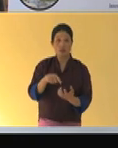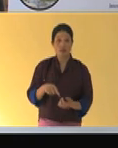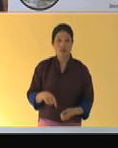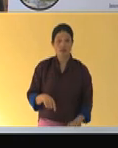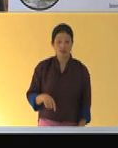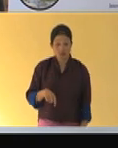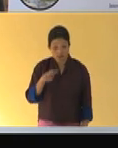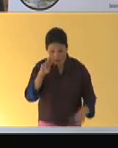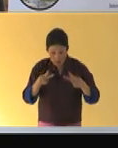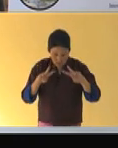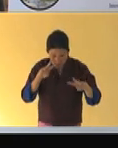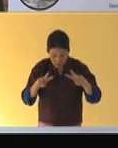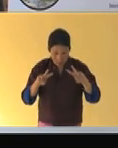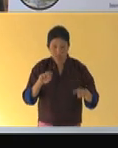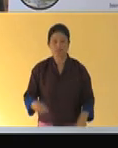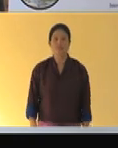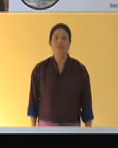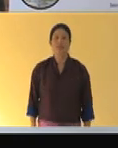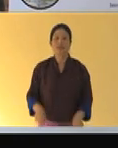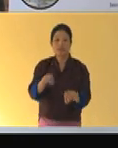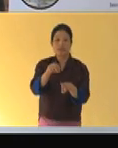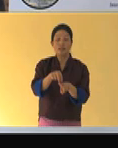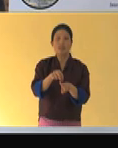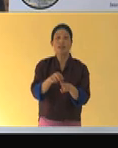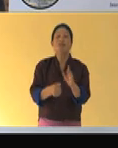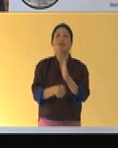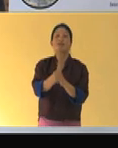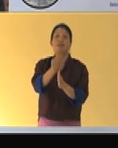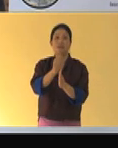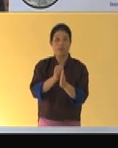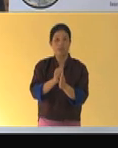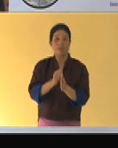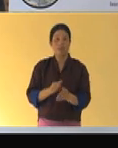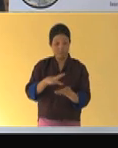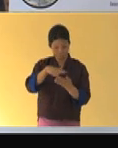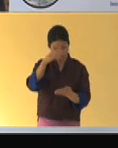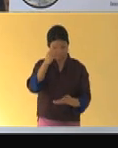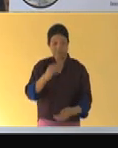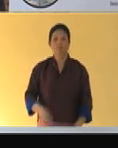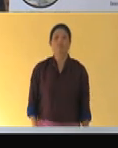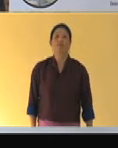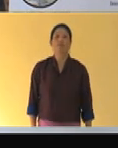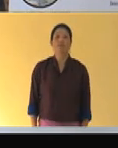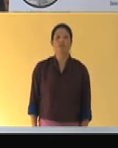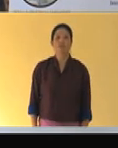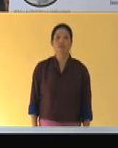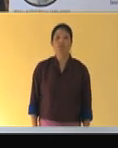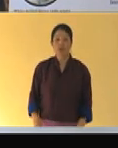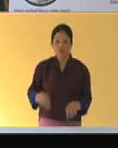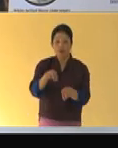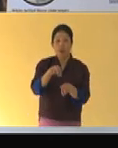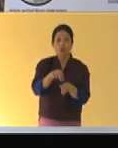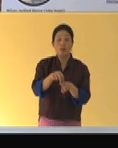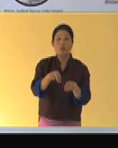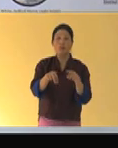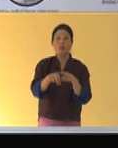the invertebrates. So here we are focusing on the snails, mollusks. And mollusks are one of the